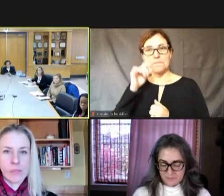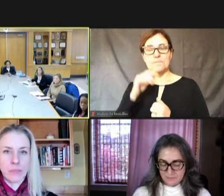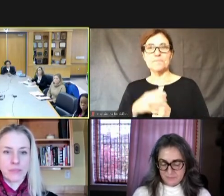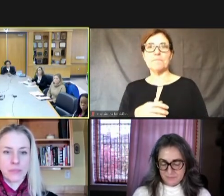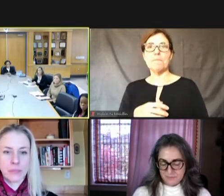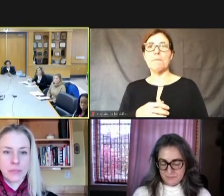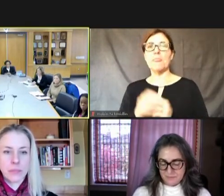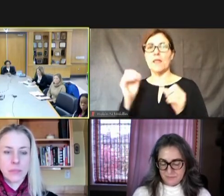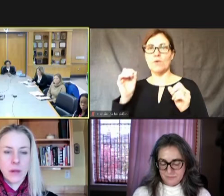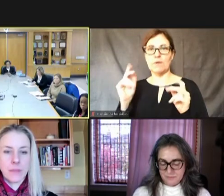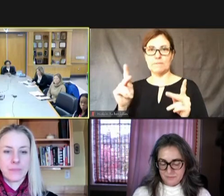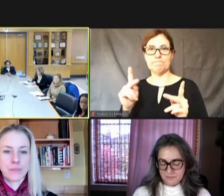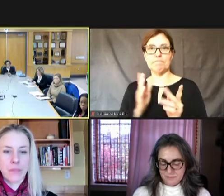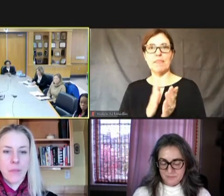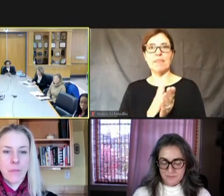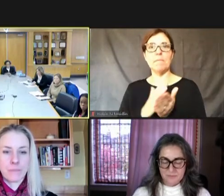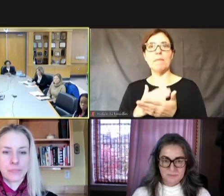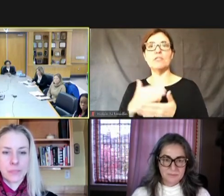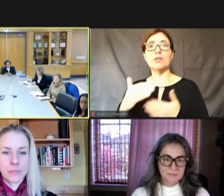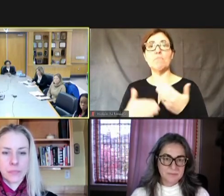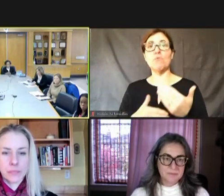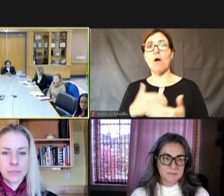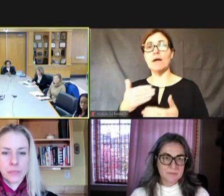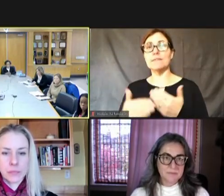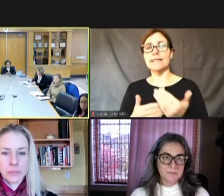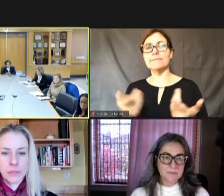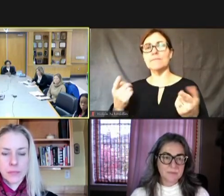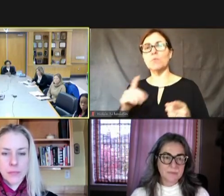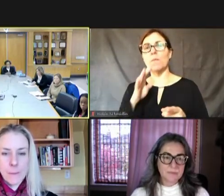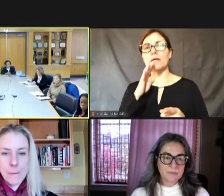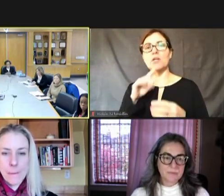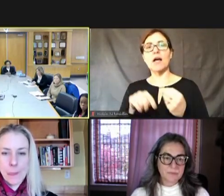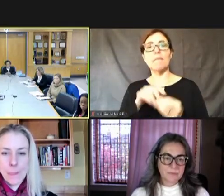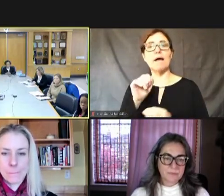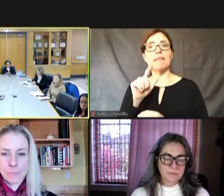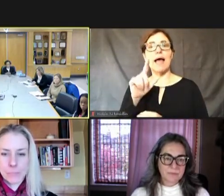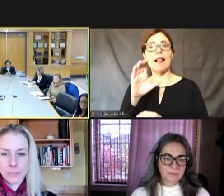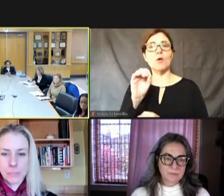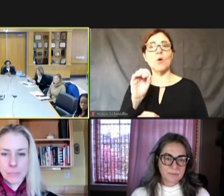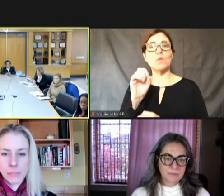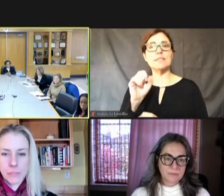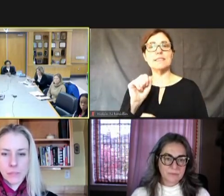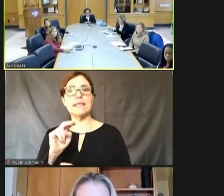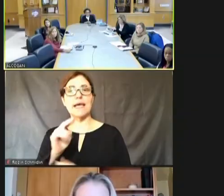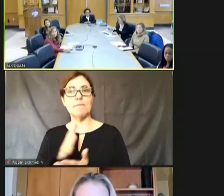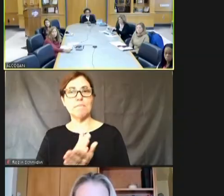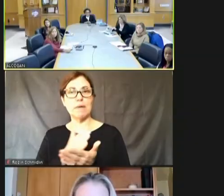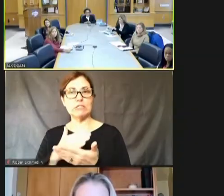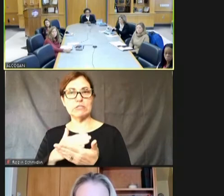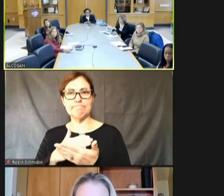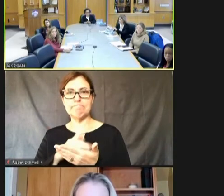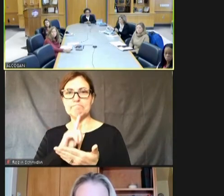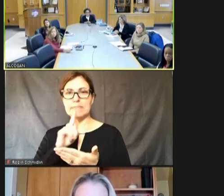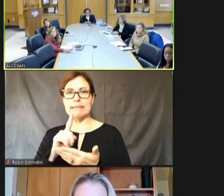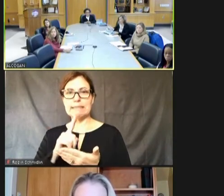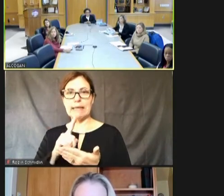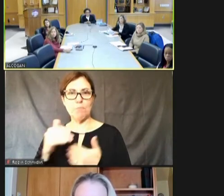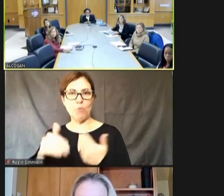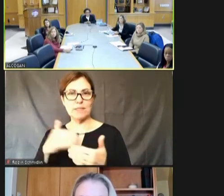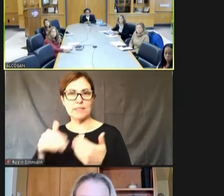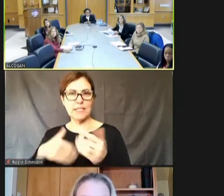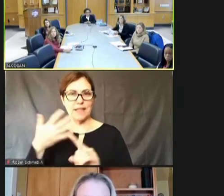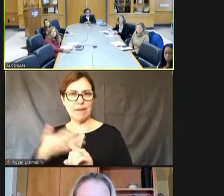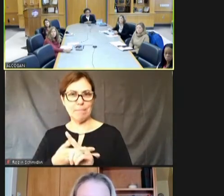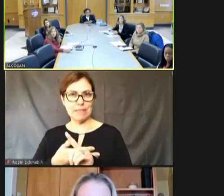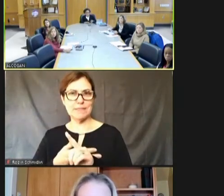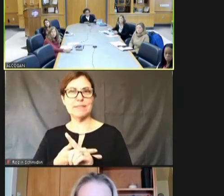Okay, the budget process itself, when we talk about the ALCOSAN budget, it's a 5-month long process. We actually start the budget